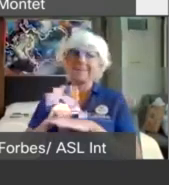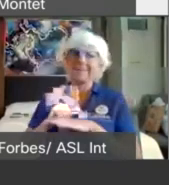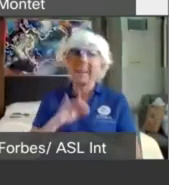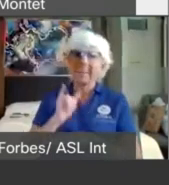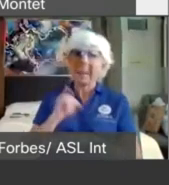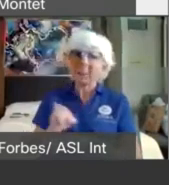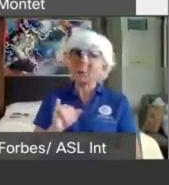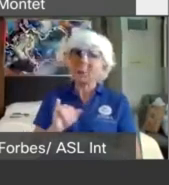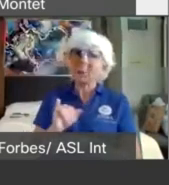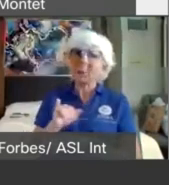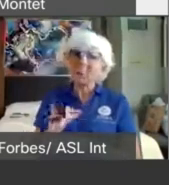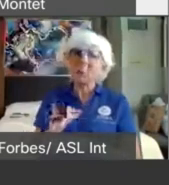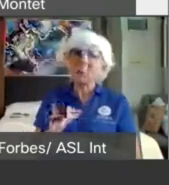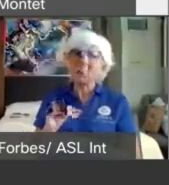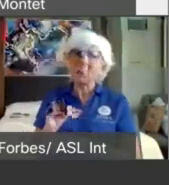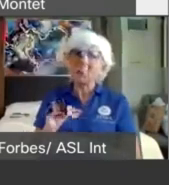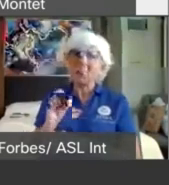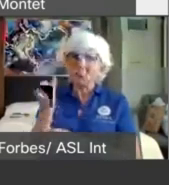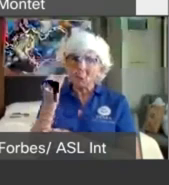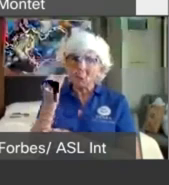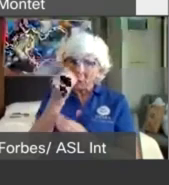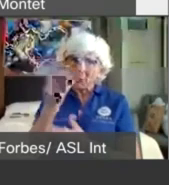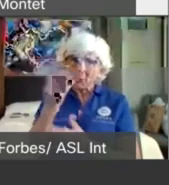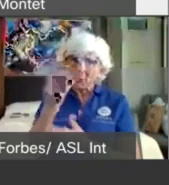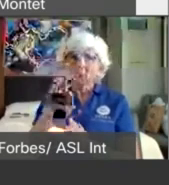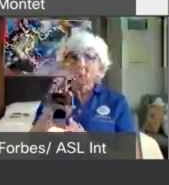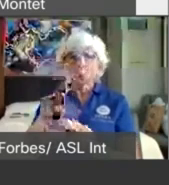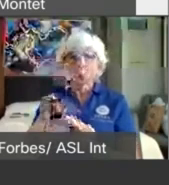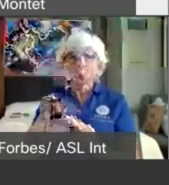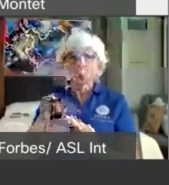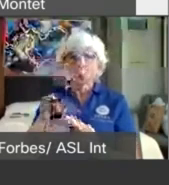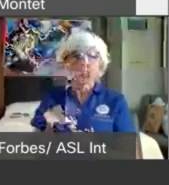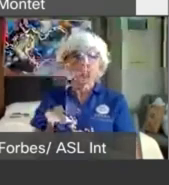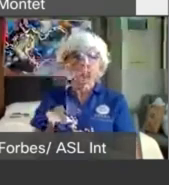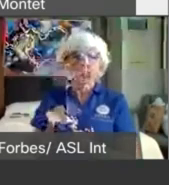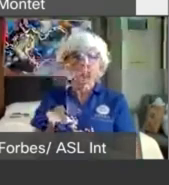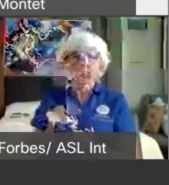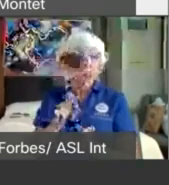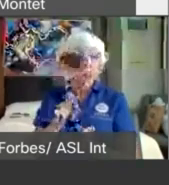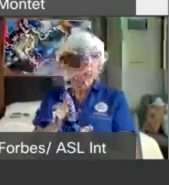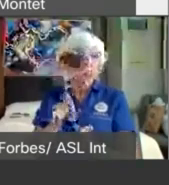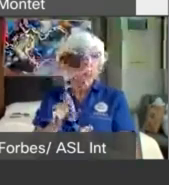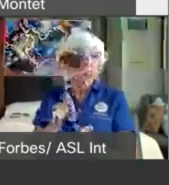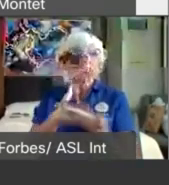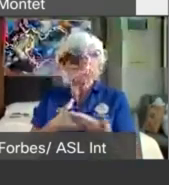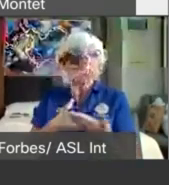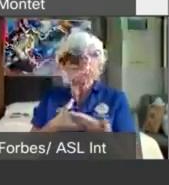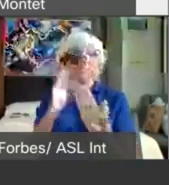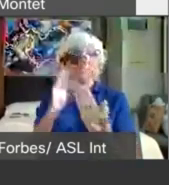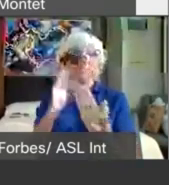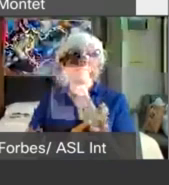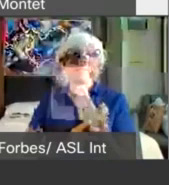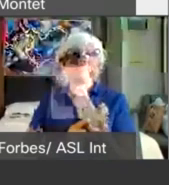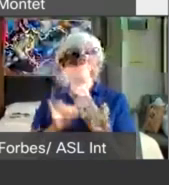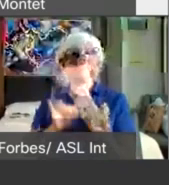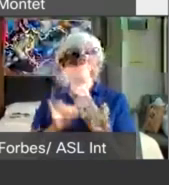it. Especially, you know, there are parts of the program as done with this disaster that were turned